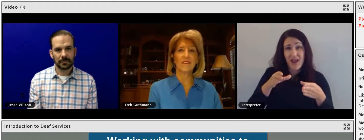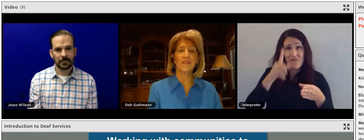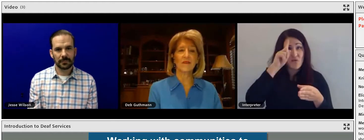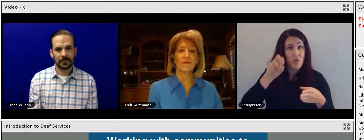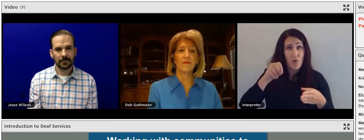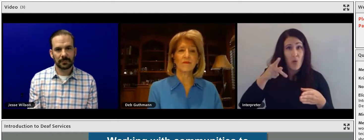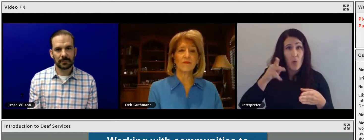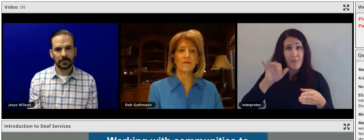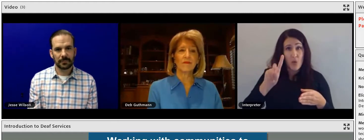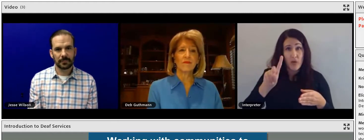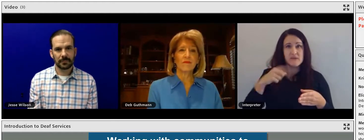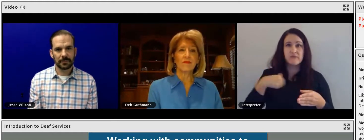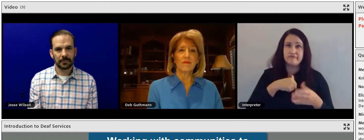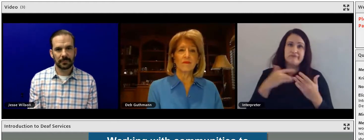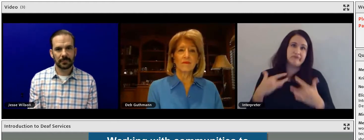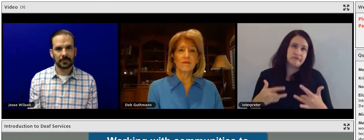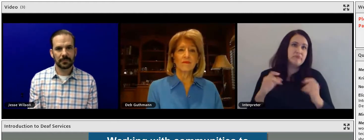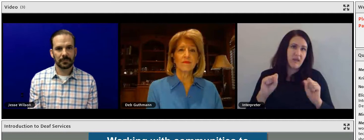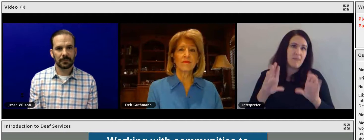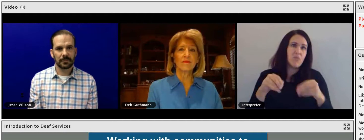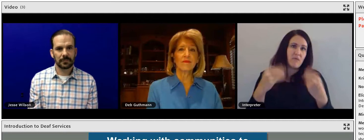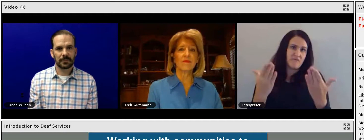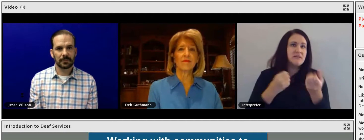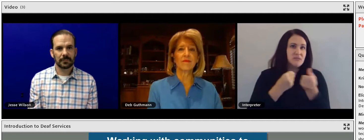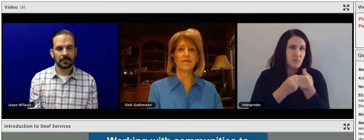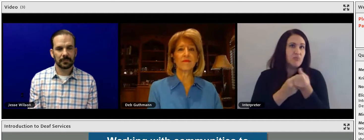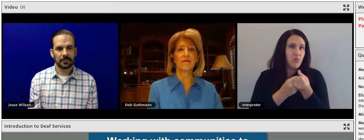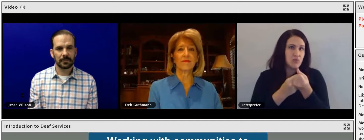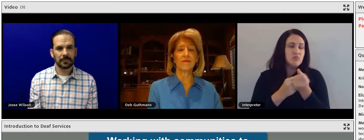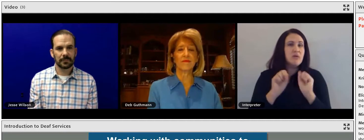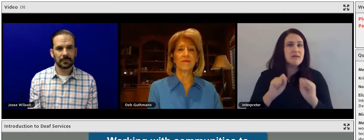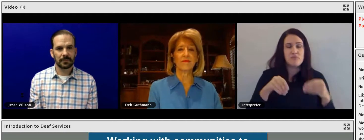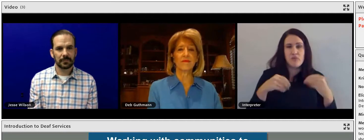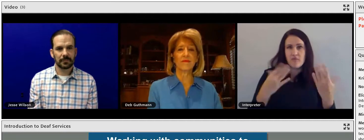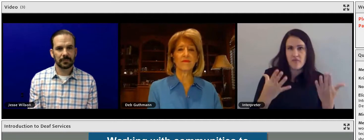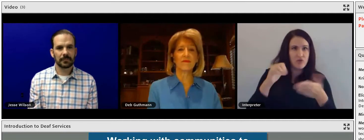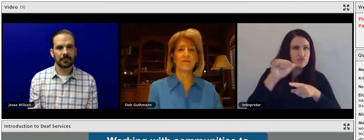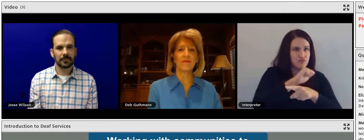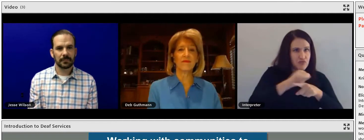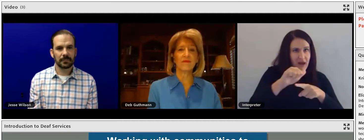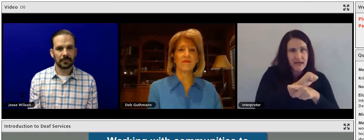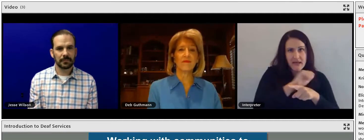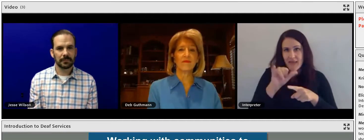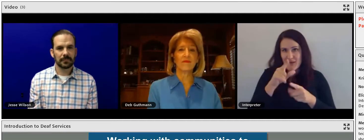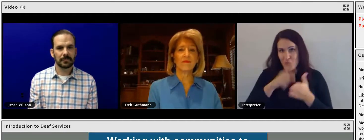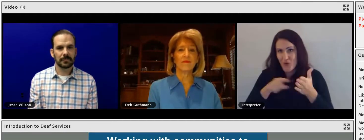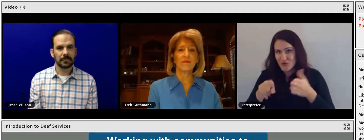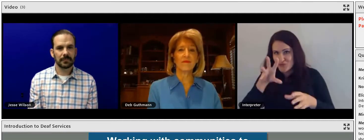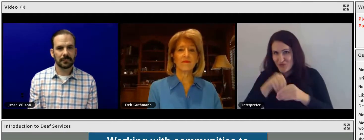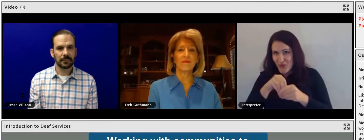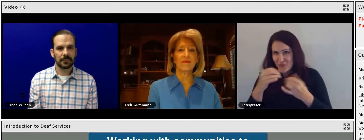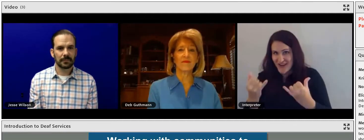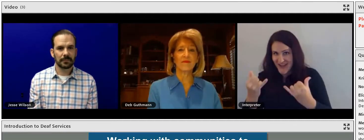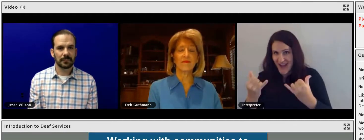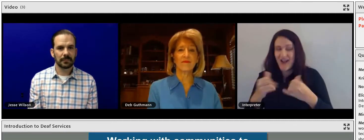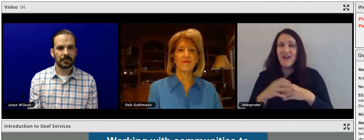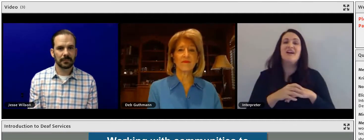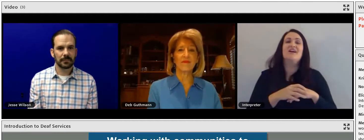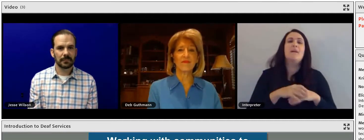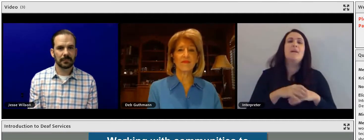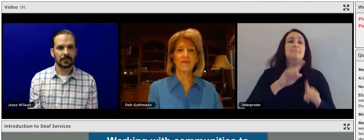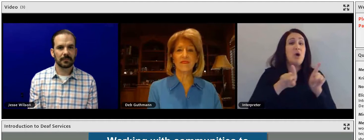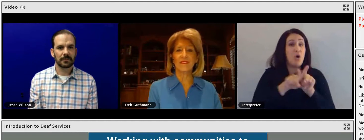opioids, we are generally able to provide support. We can provide training such as what you're participating in today, but